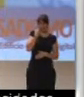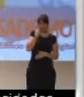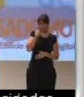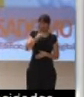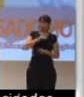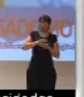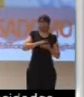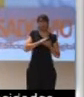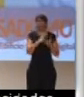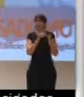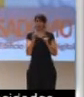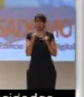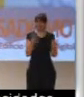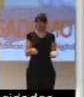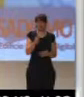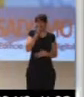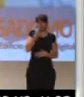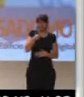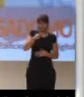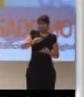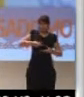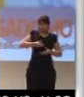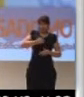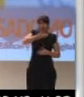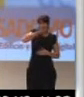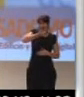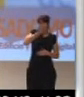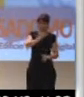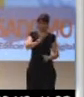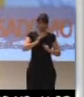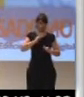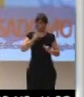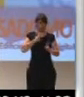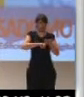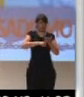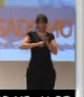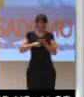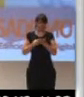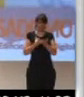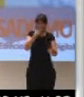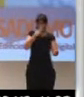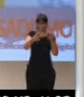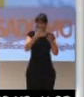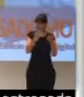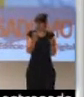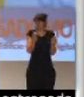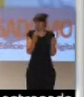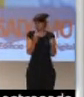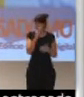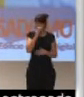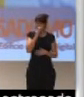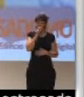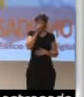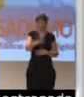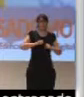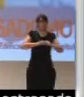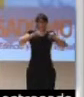skills, and so on my iPhone, I have a high contrast interface with